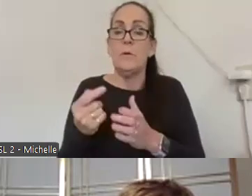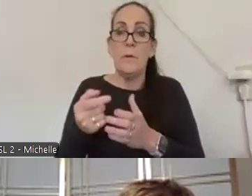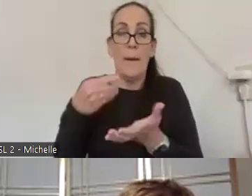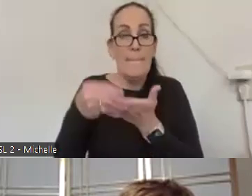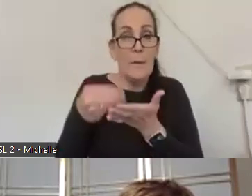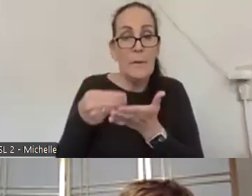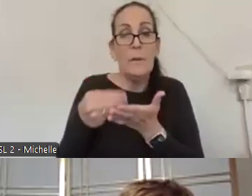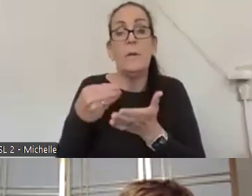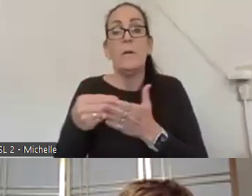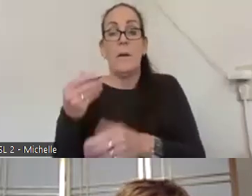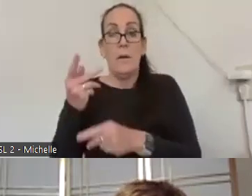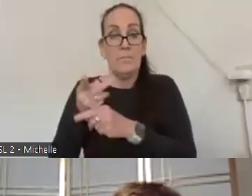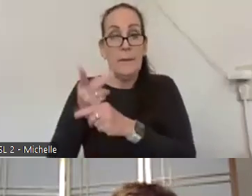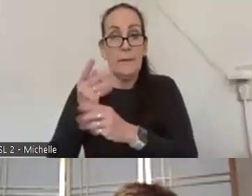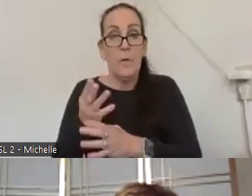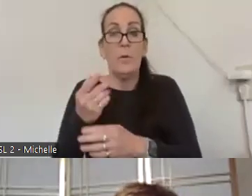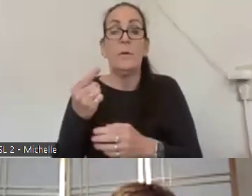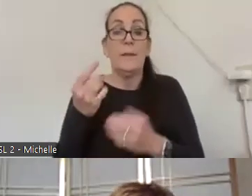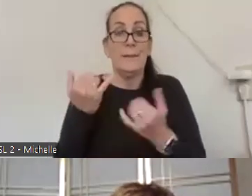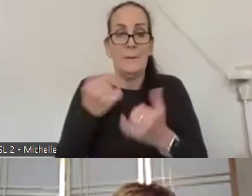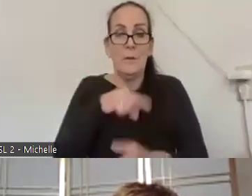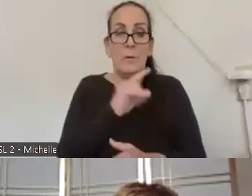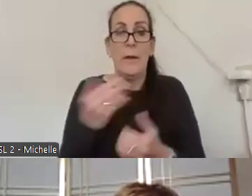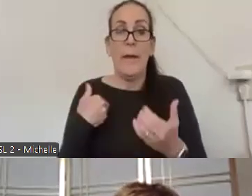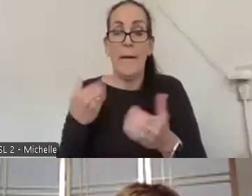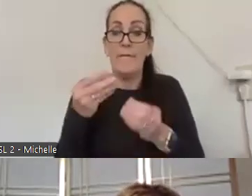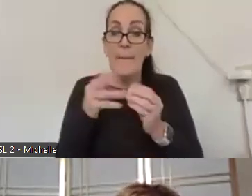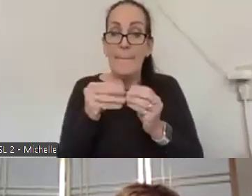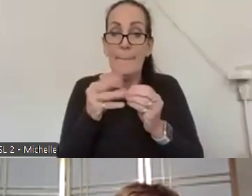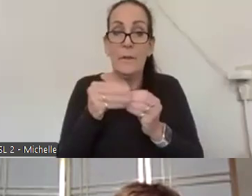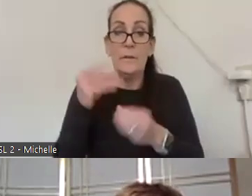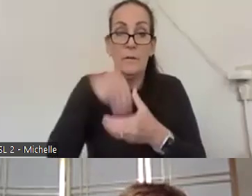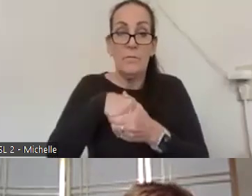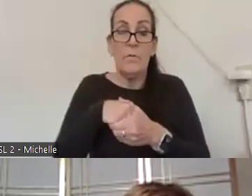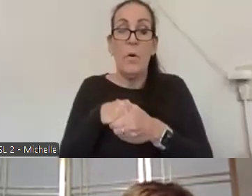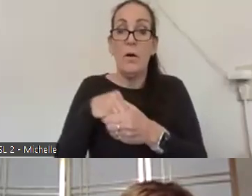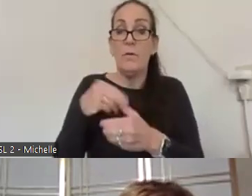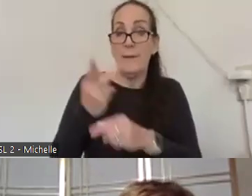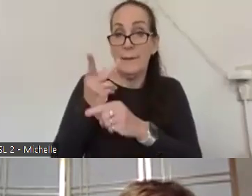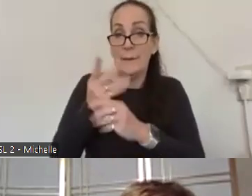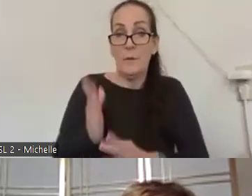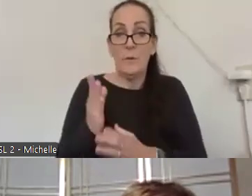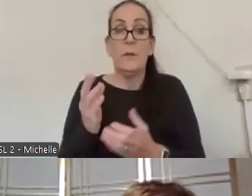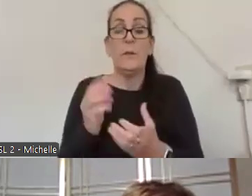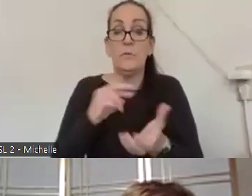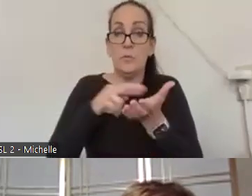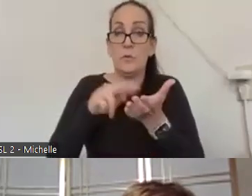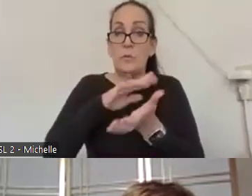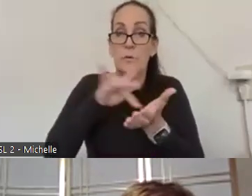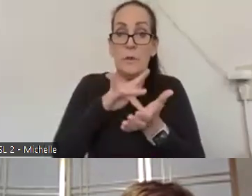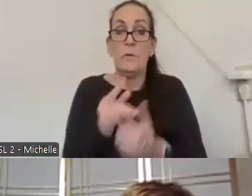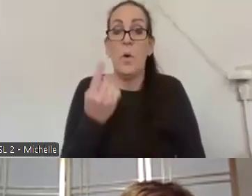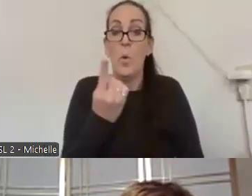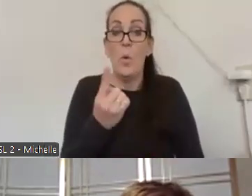today's meeting, we had a presentation by Caregiver Resources Center group. And one of the lingering issues, and I was wondering